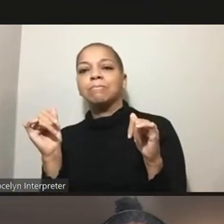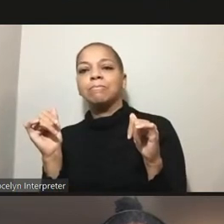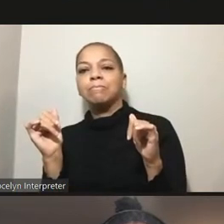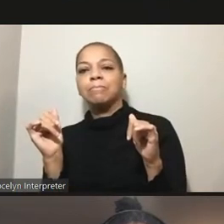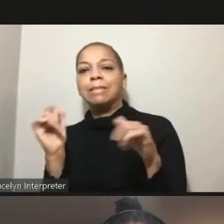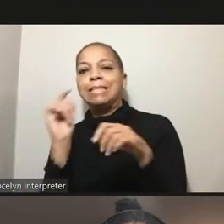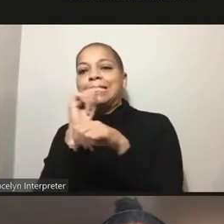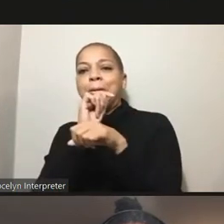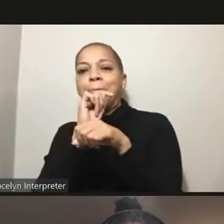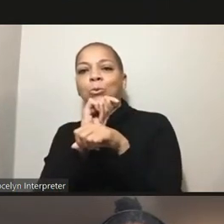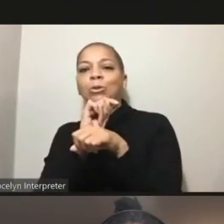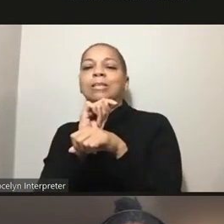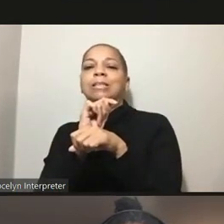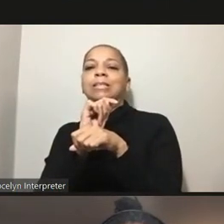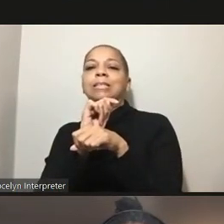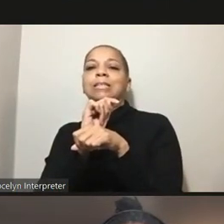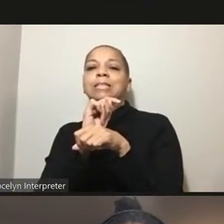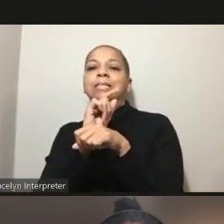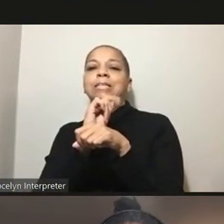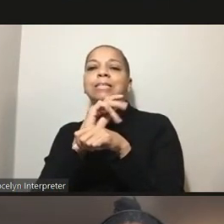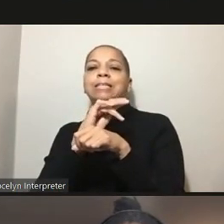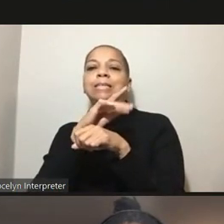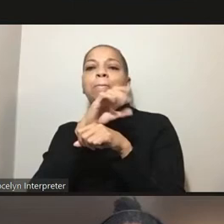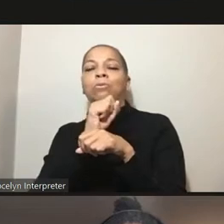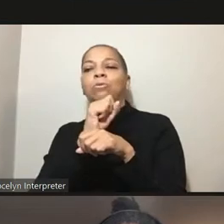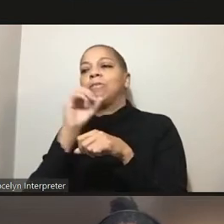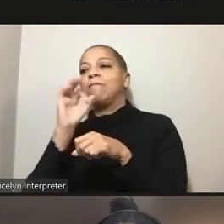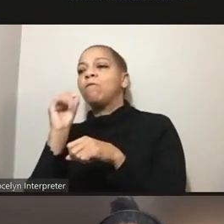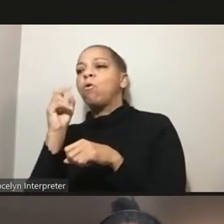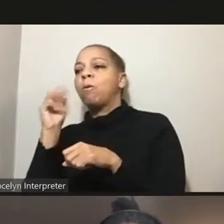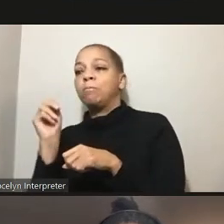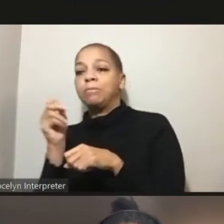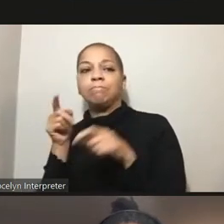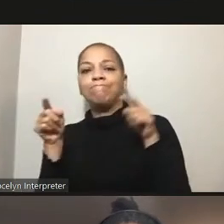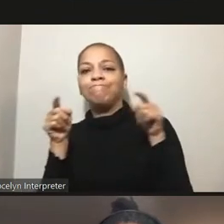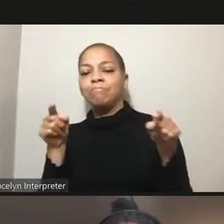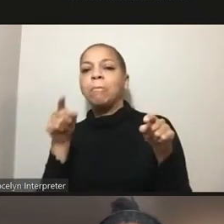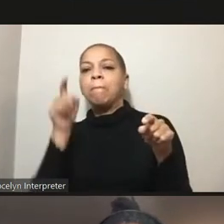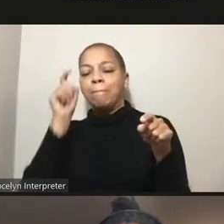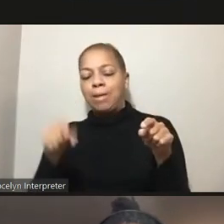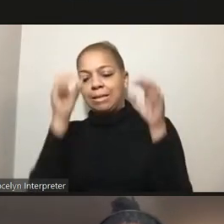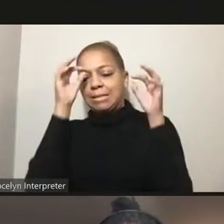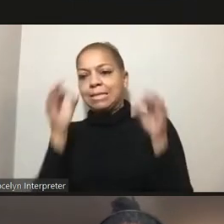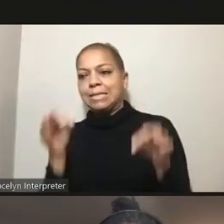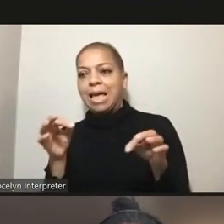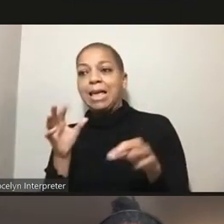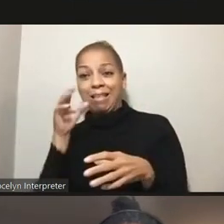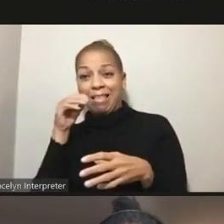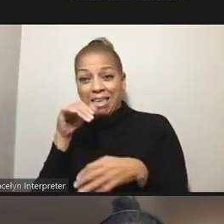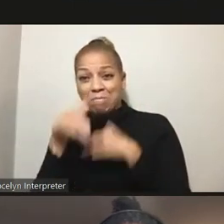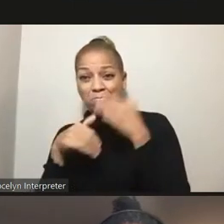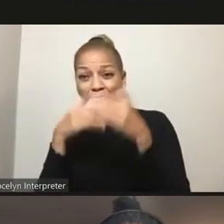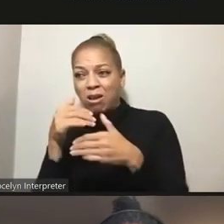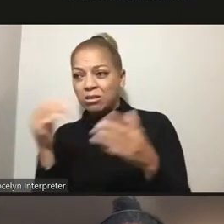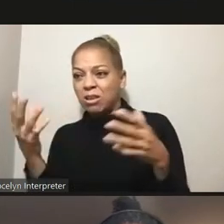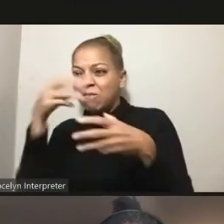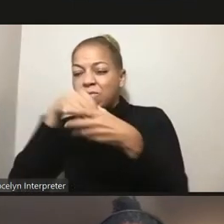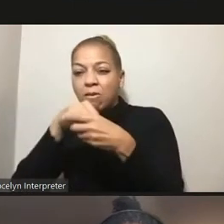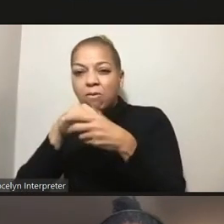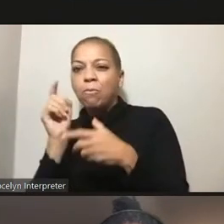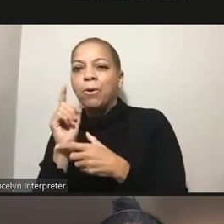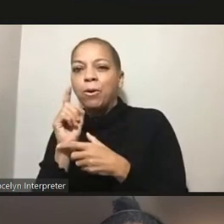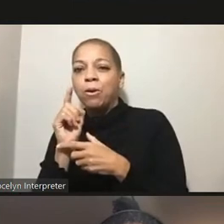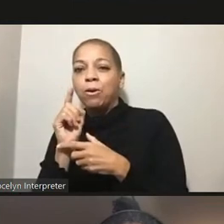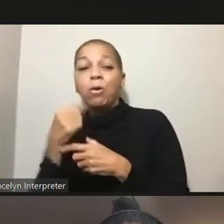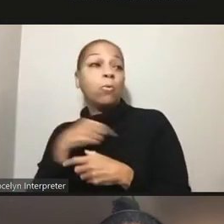temples, right? The forums or temples have to decide where they're going to be in that process, because we're gonna keep on keeping on. So